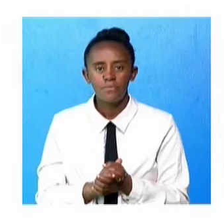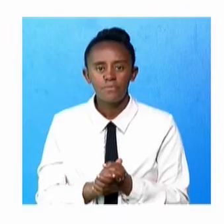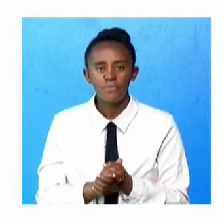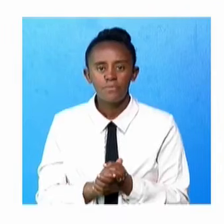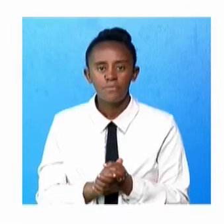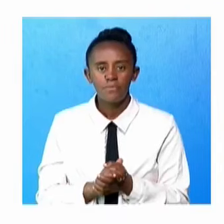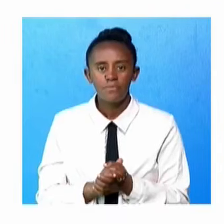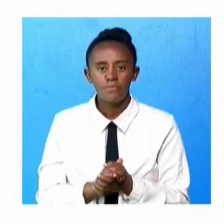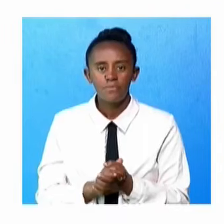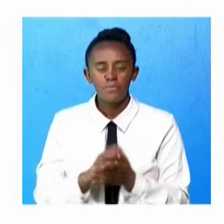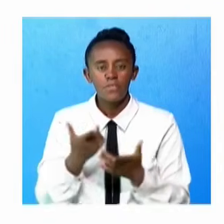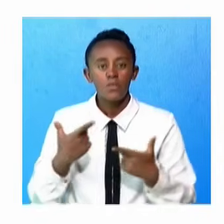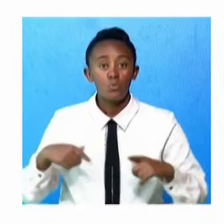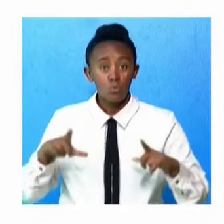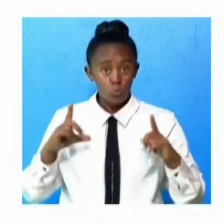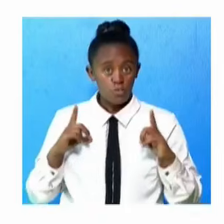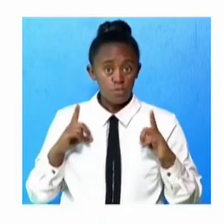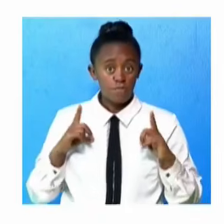in the city